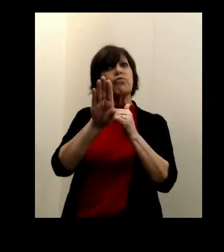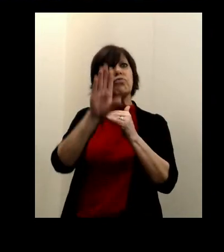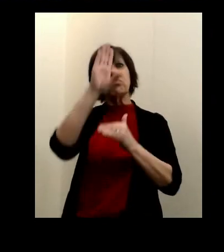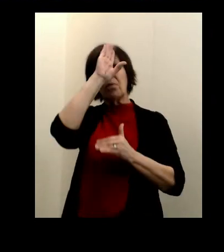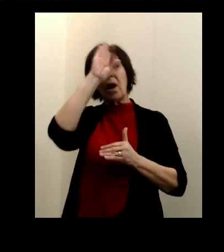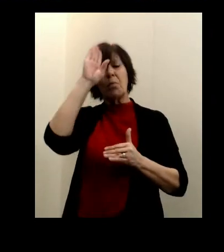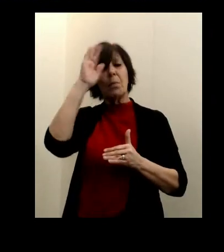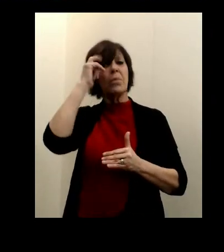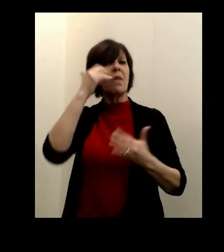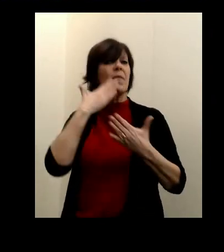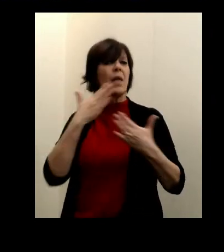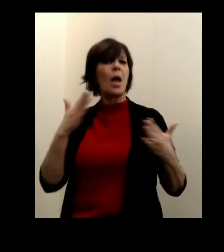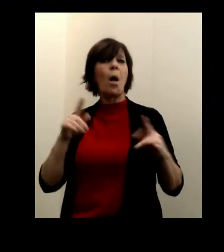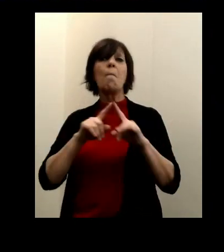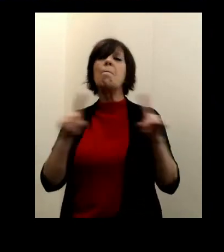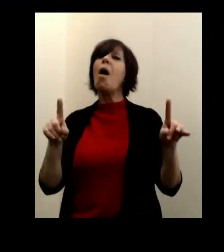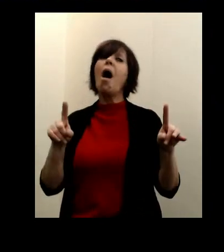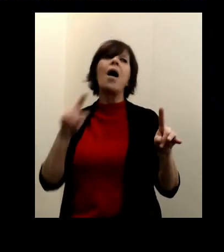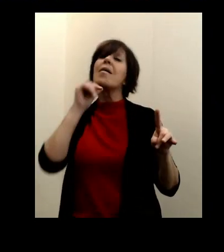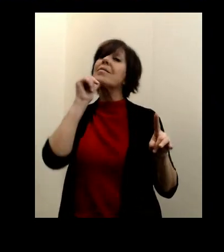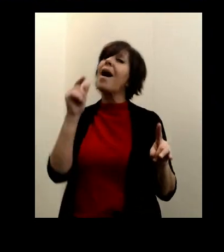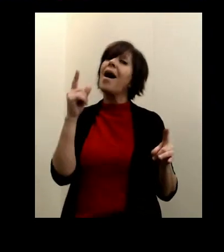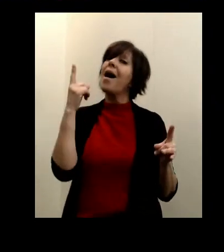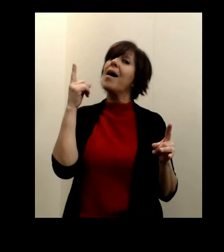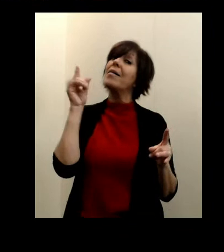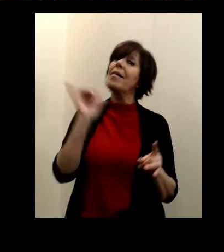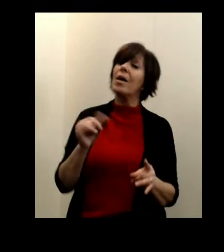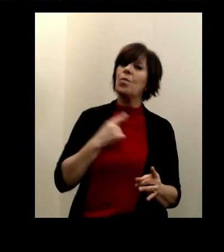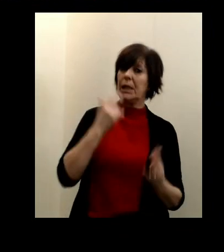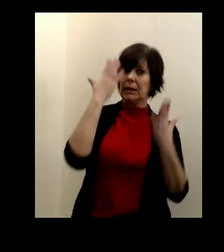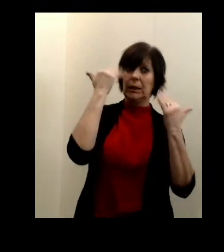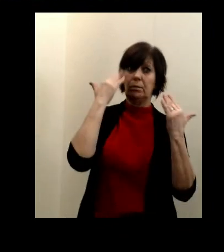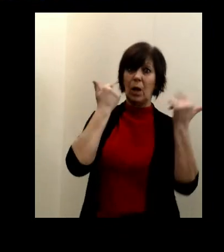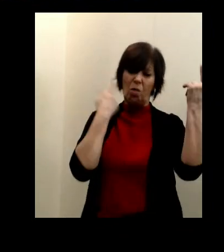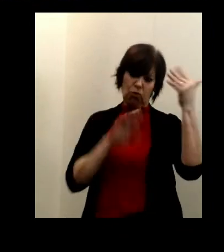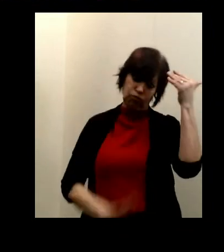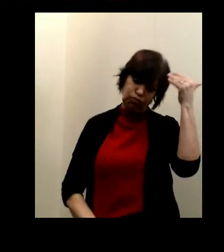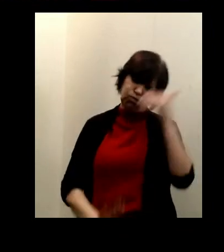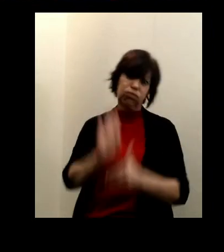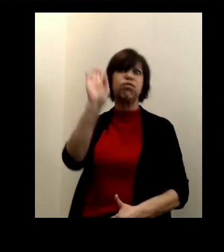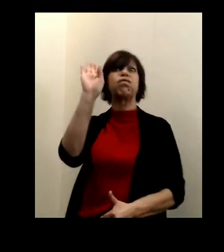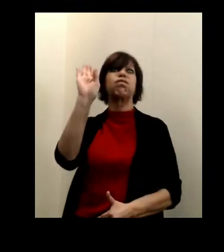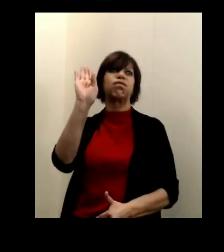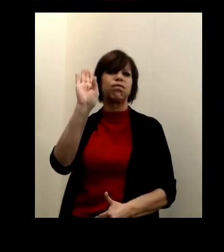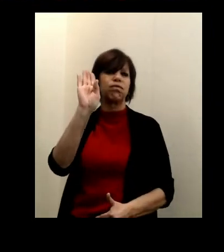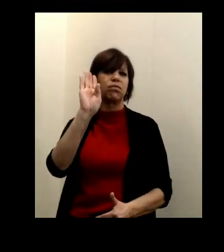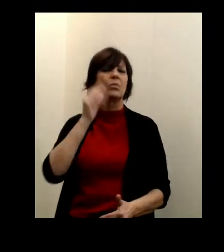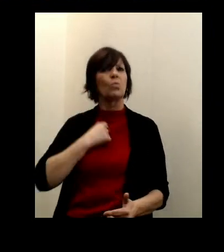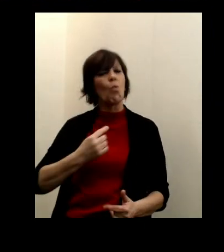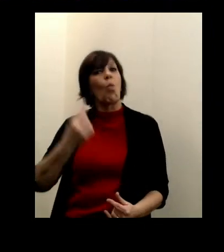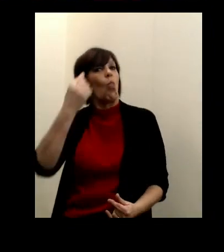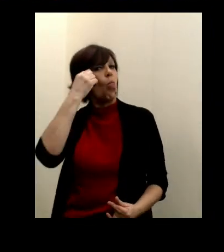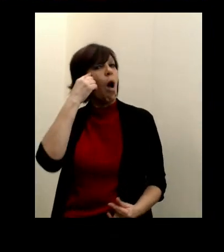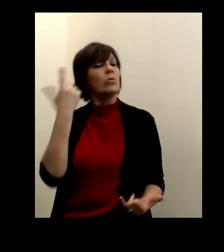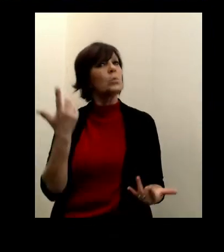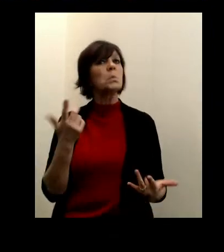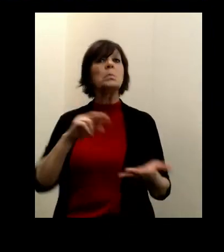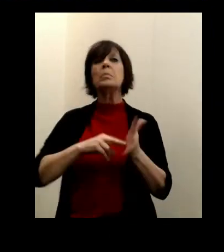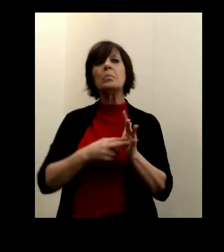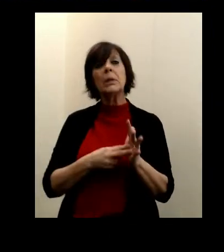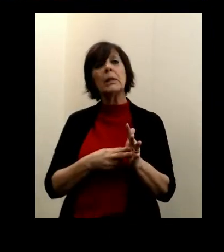However, it was nothing like what we had anticipated due to people getting together for Thanksgiving. So that meant